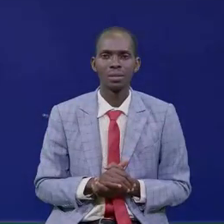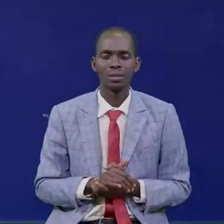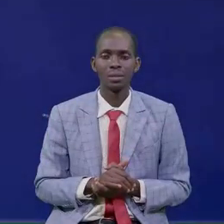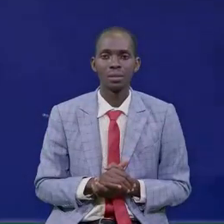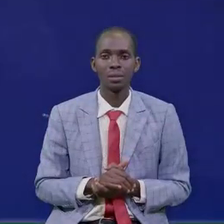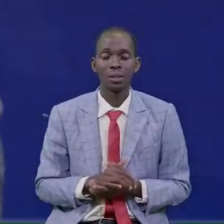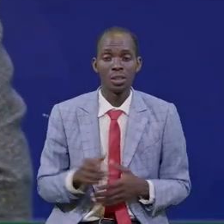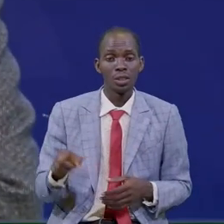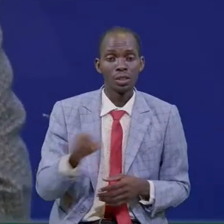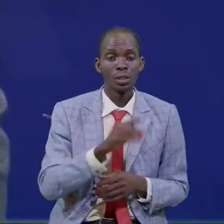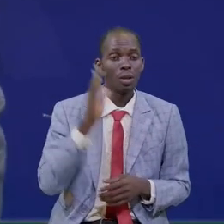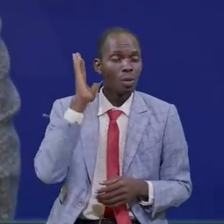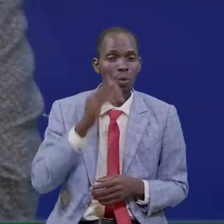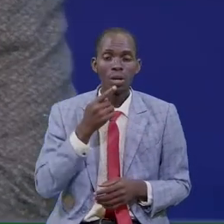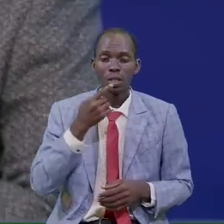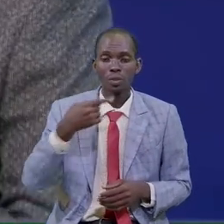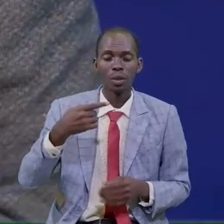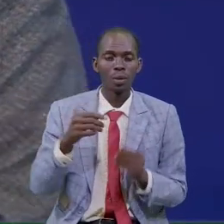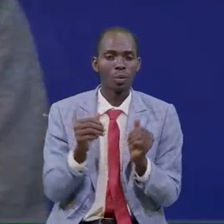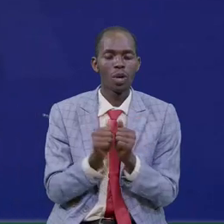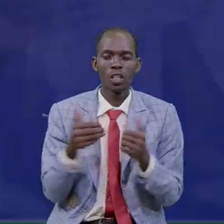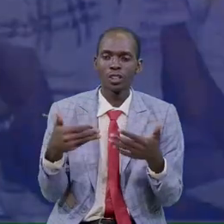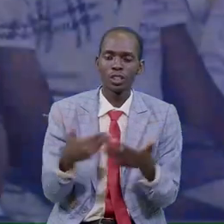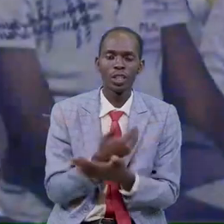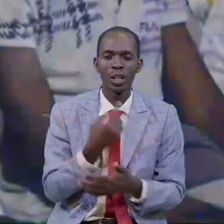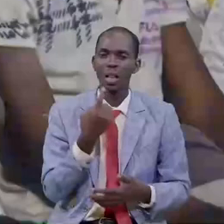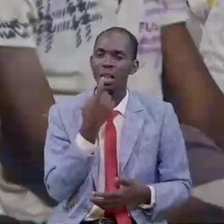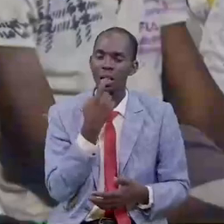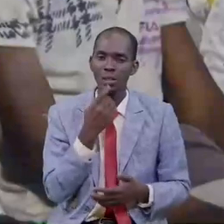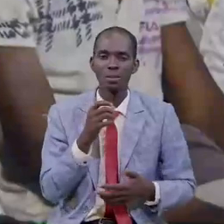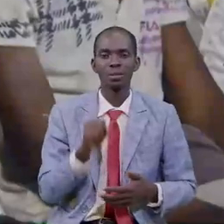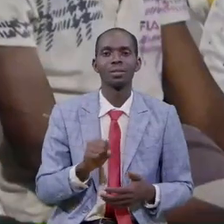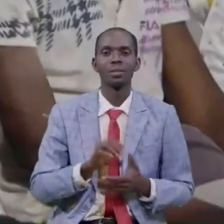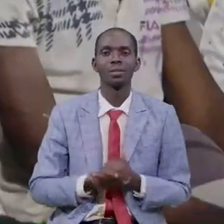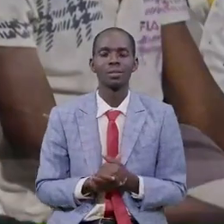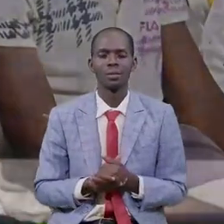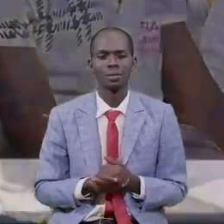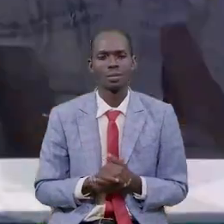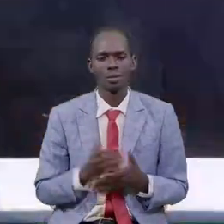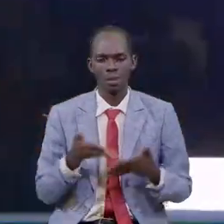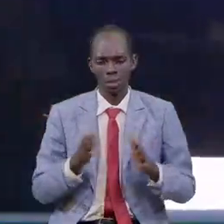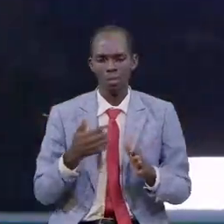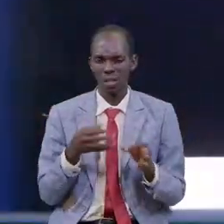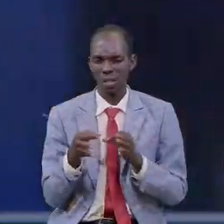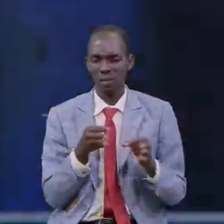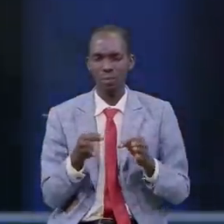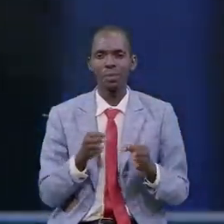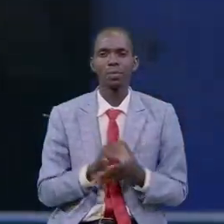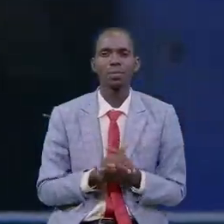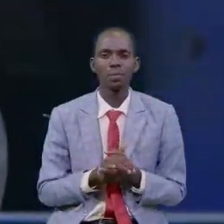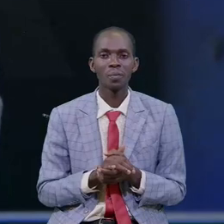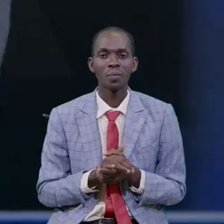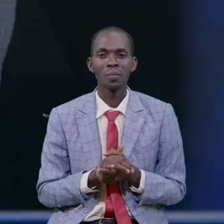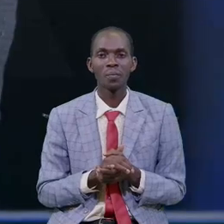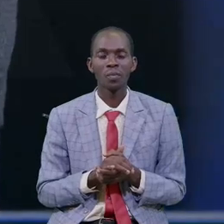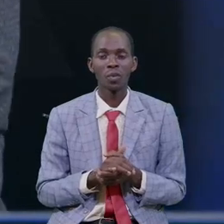speak with new tongues. Ils parleront de nouvelles langues. Hold on, let me explain. Attendez to que you. Je vous l'explique. You know, the